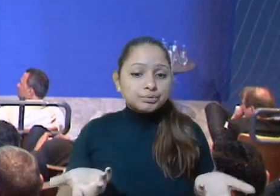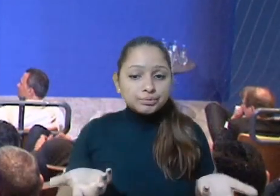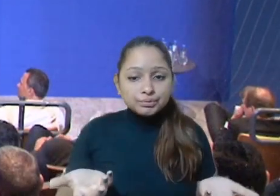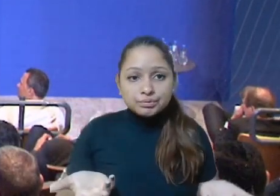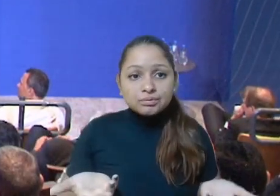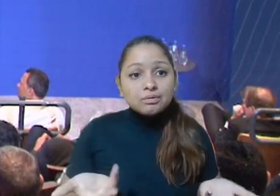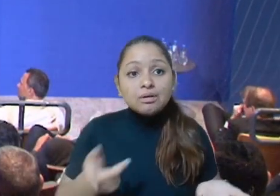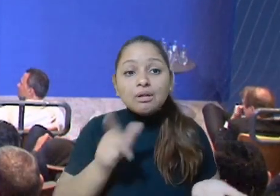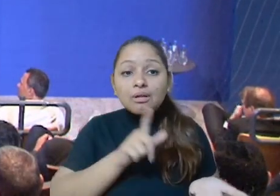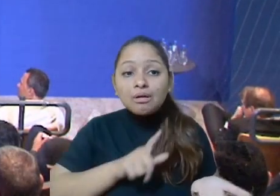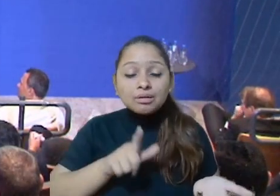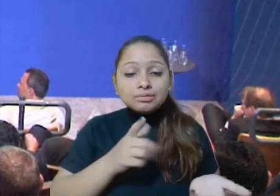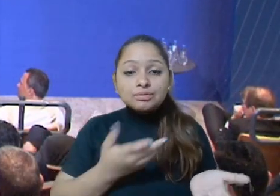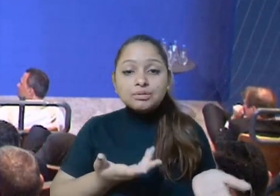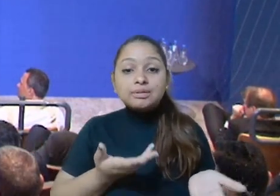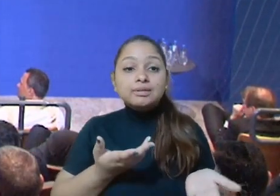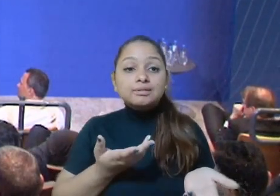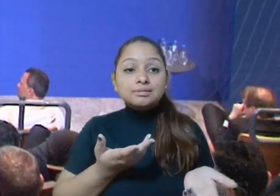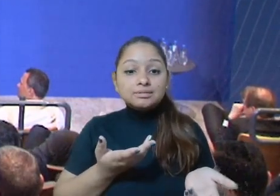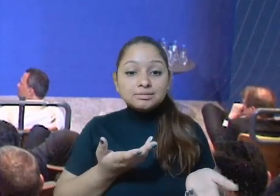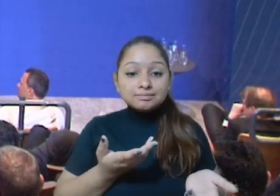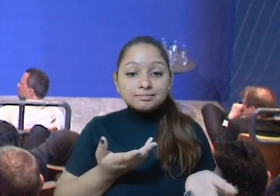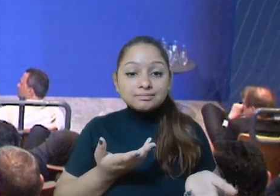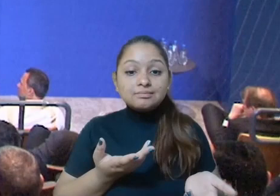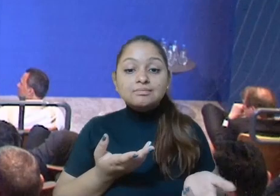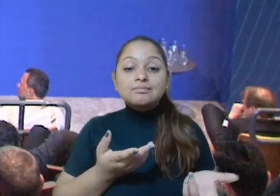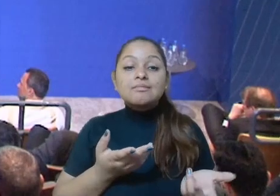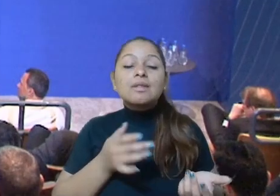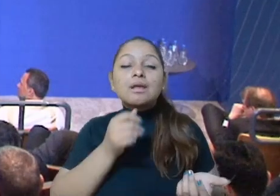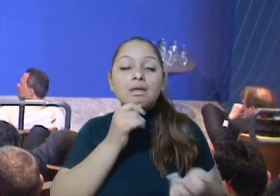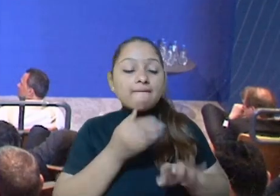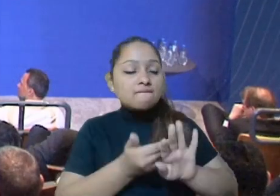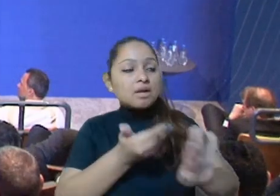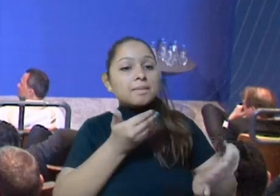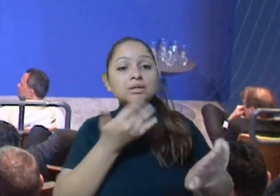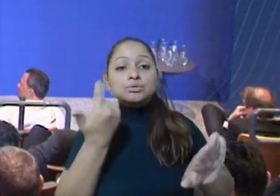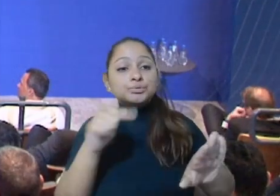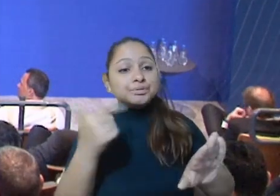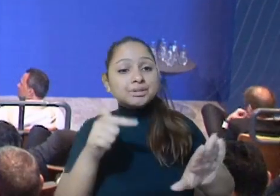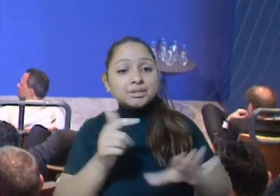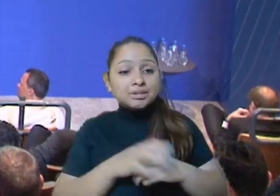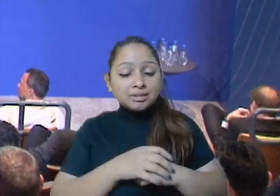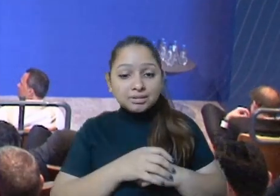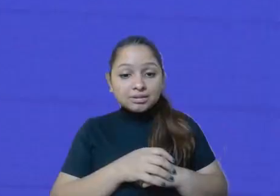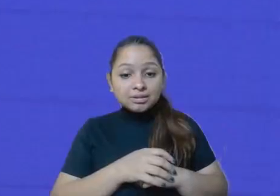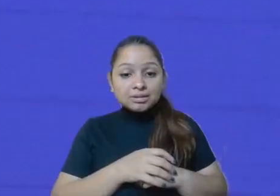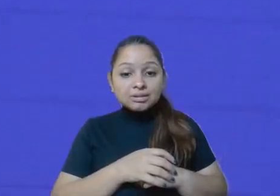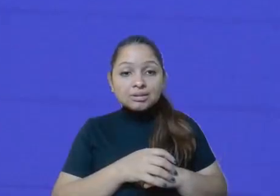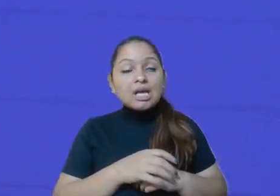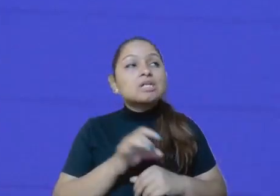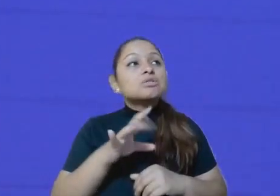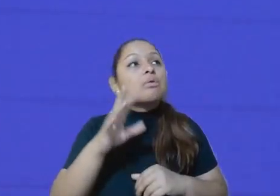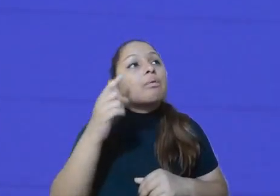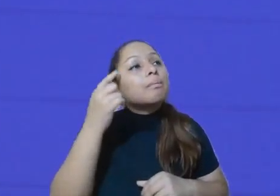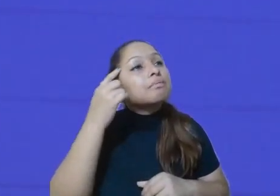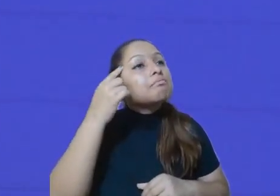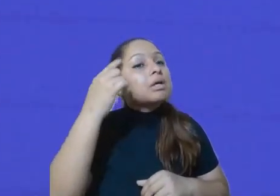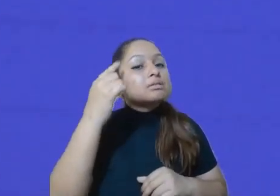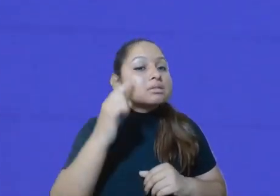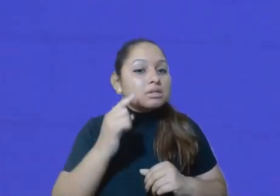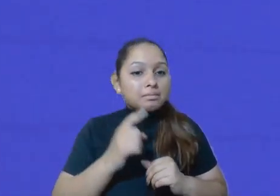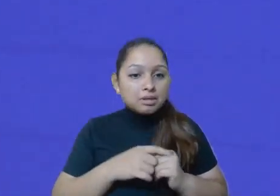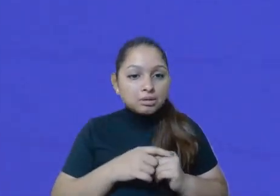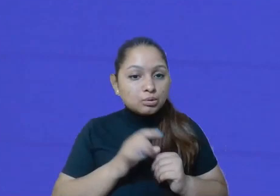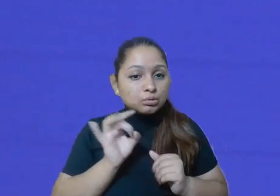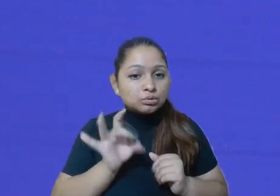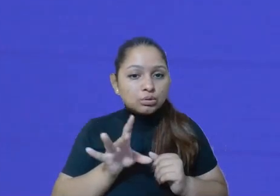consider like that. So if we talk about renewal from the tree, there is no separation. This is a model of thinking. This is the